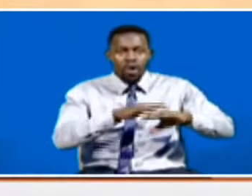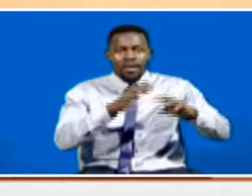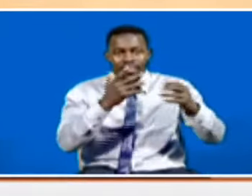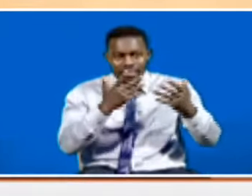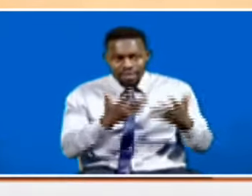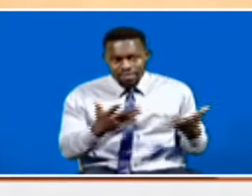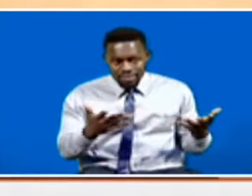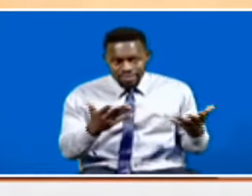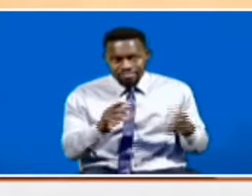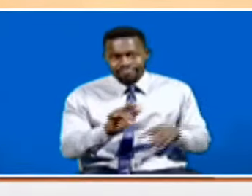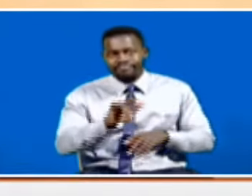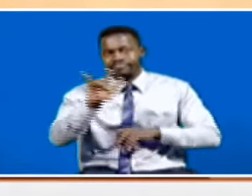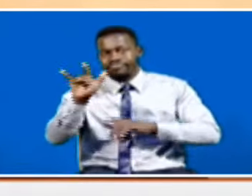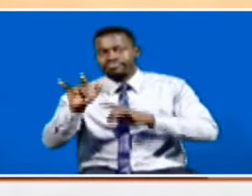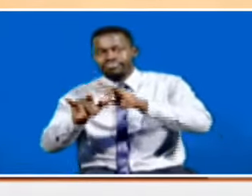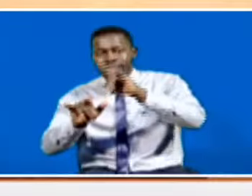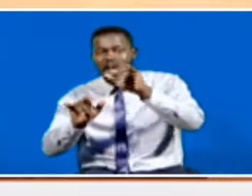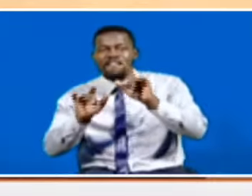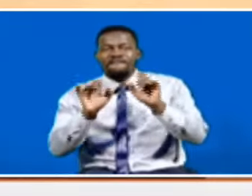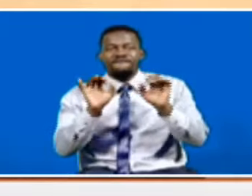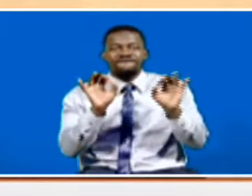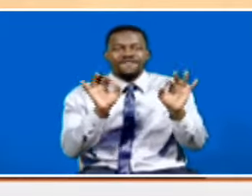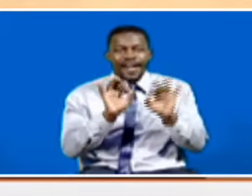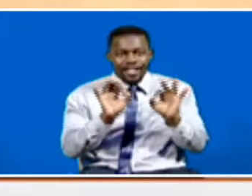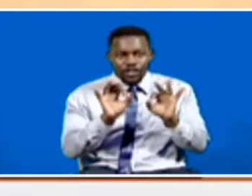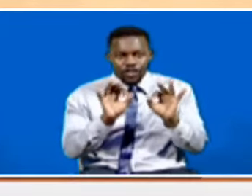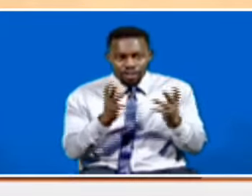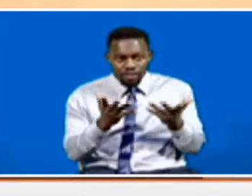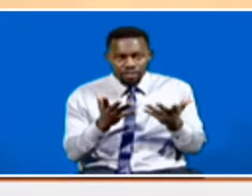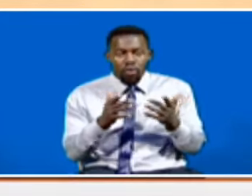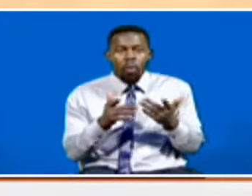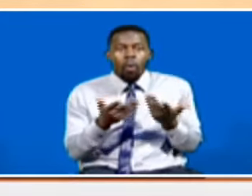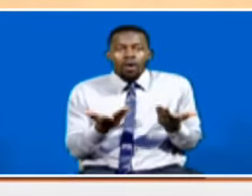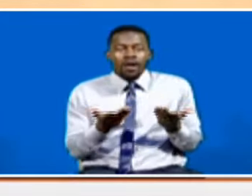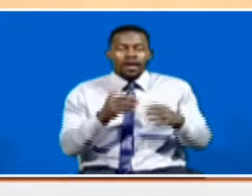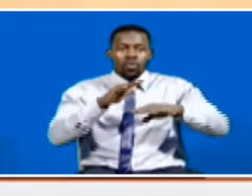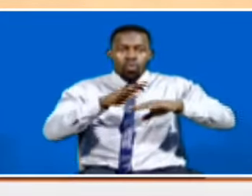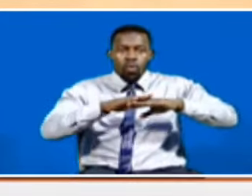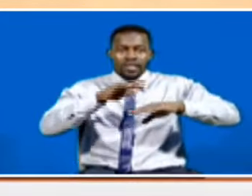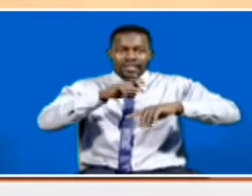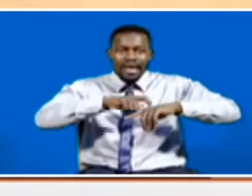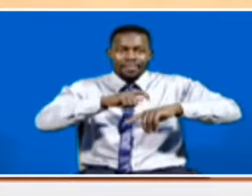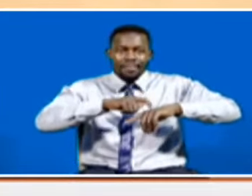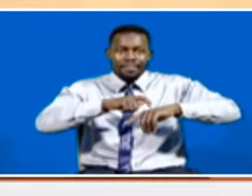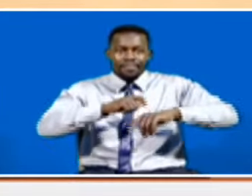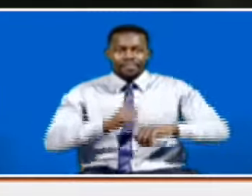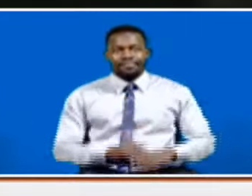getting fresh, in the case they're fresh produce, or in time, in the case they're general cargo.